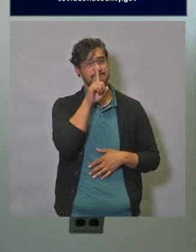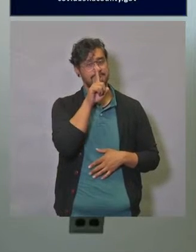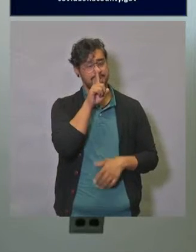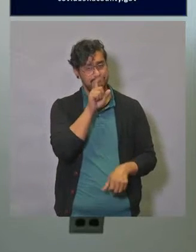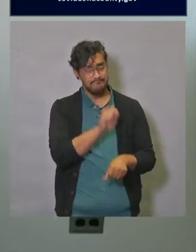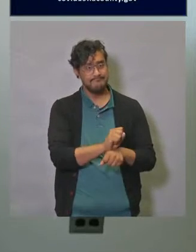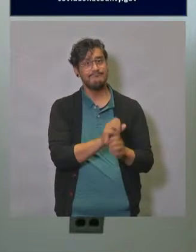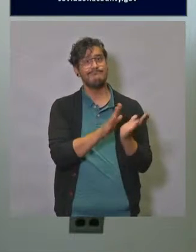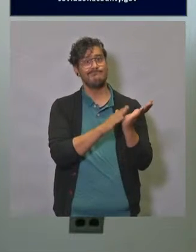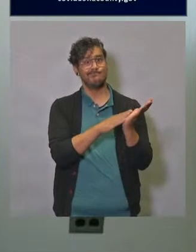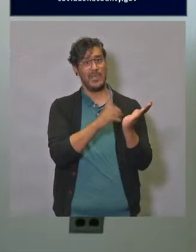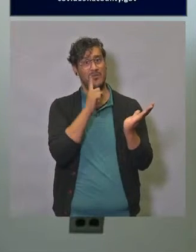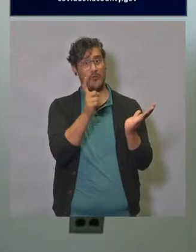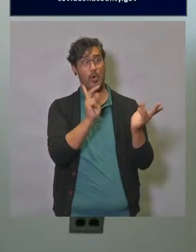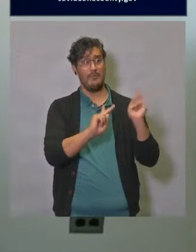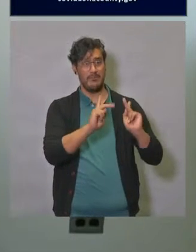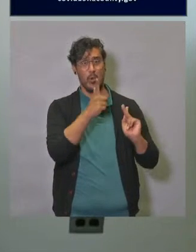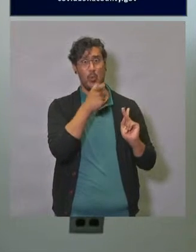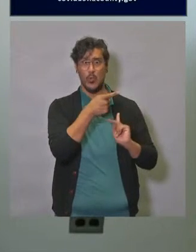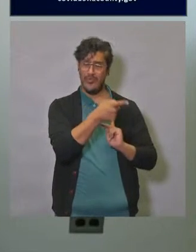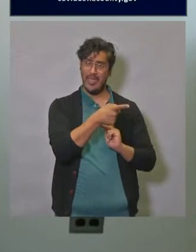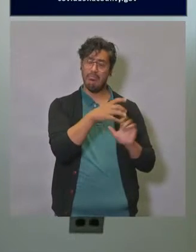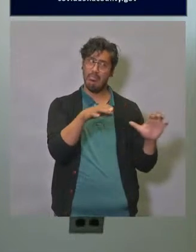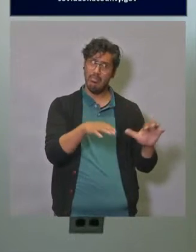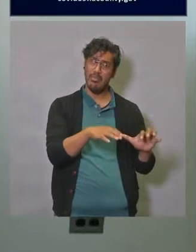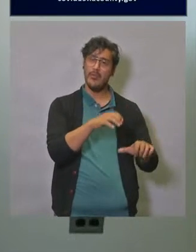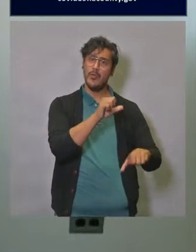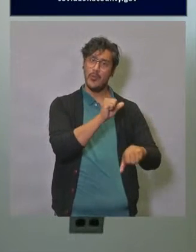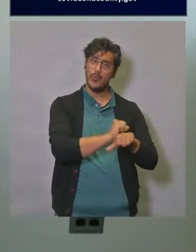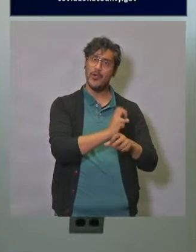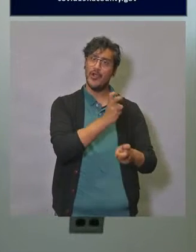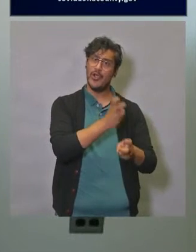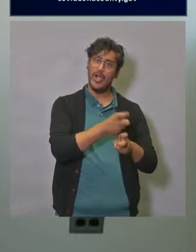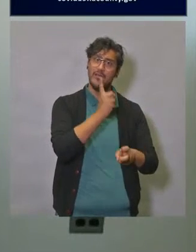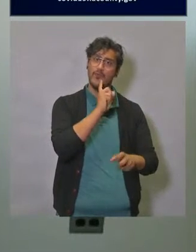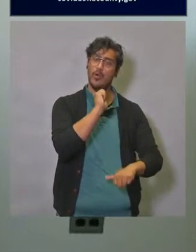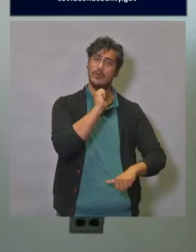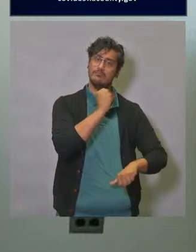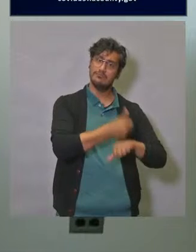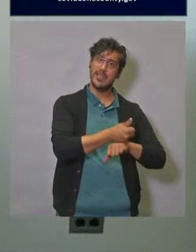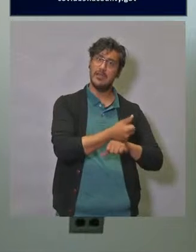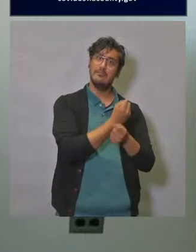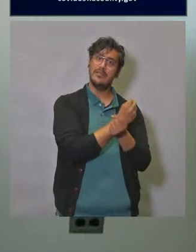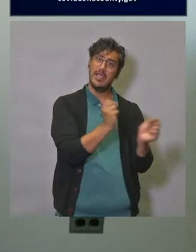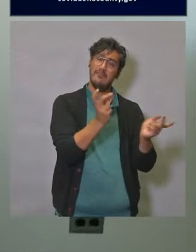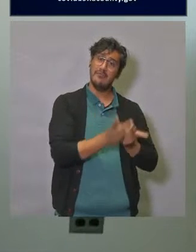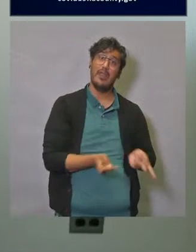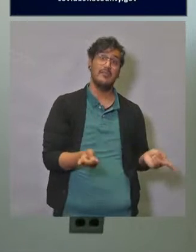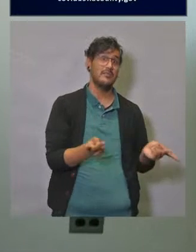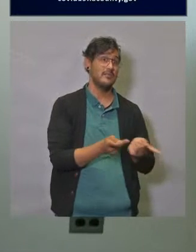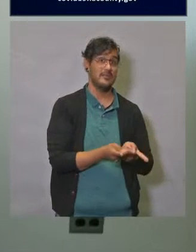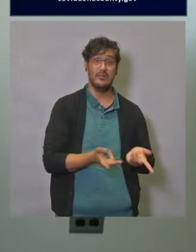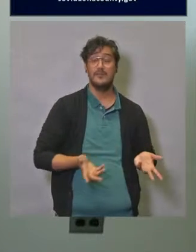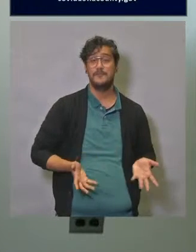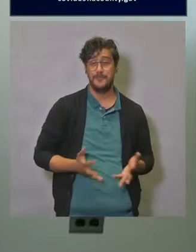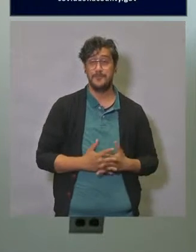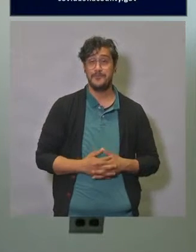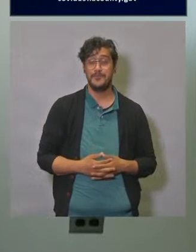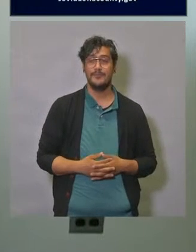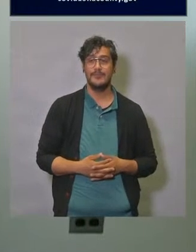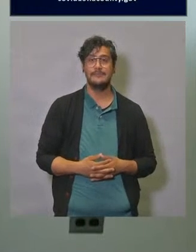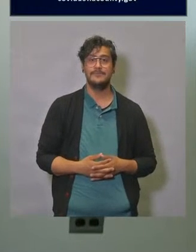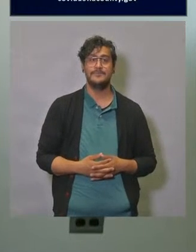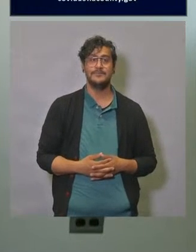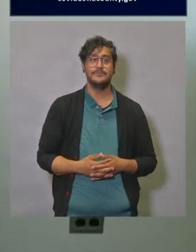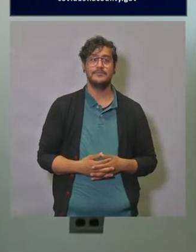large event venues that are working so hard to create safety at places that could end up being events where there's a lot of